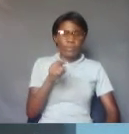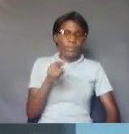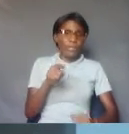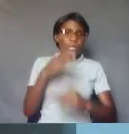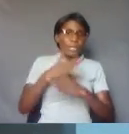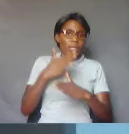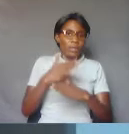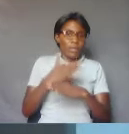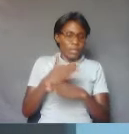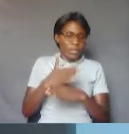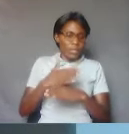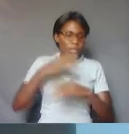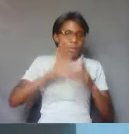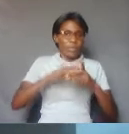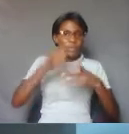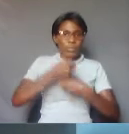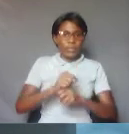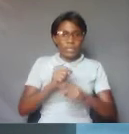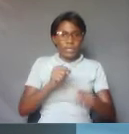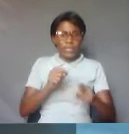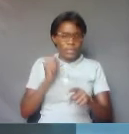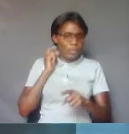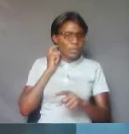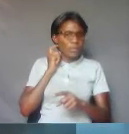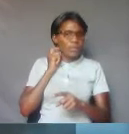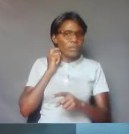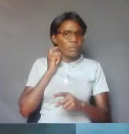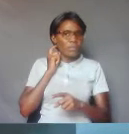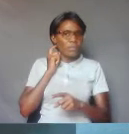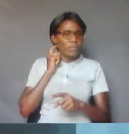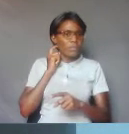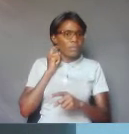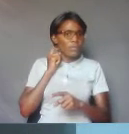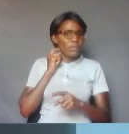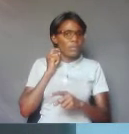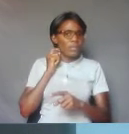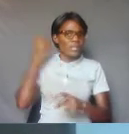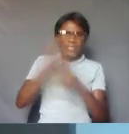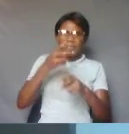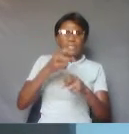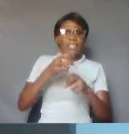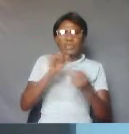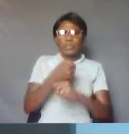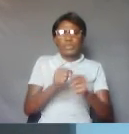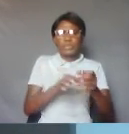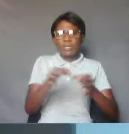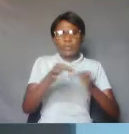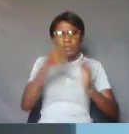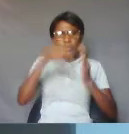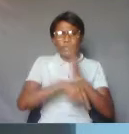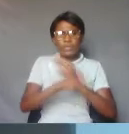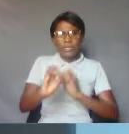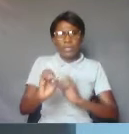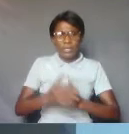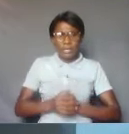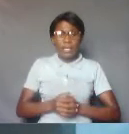try and develop in this project, is biblical texts that have been used for good